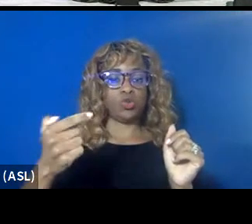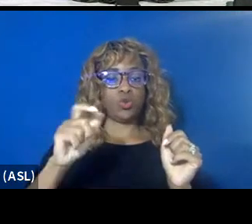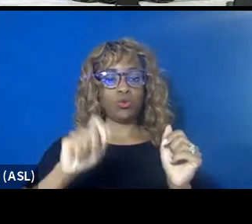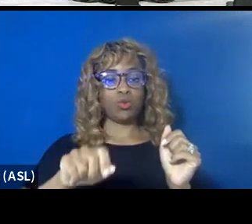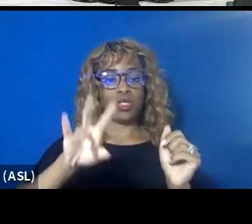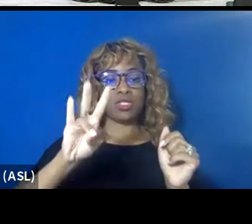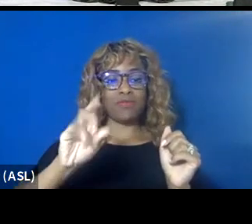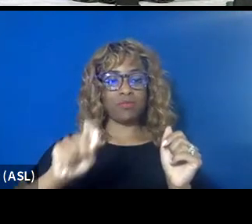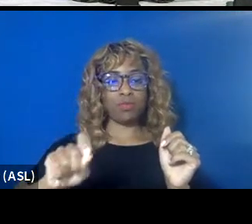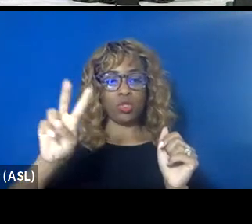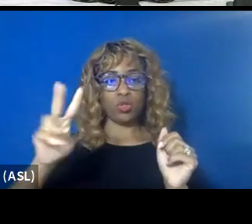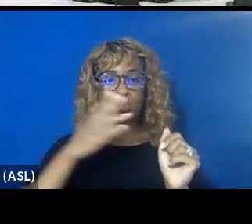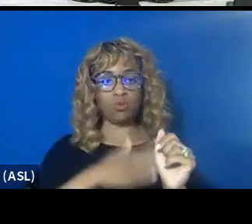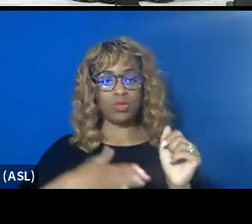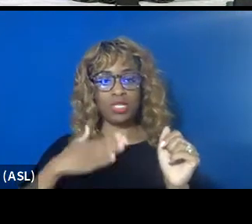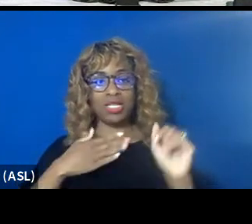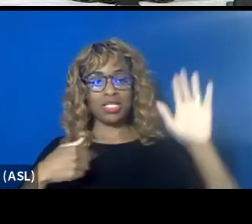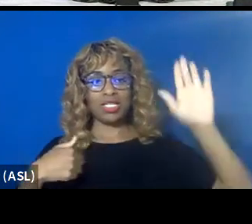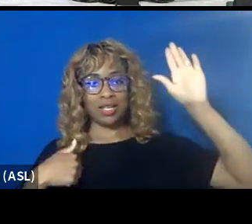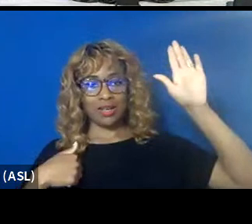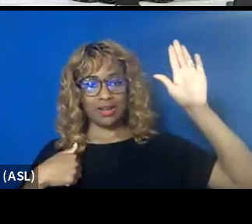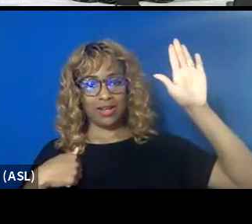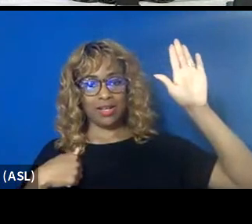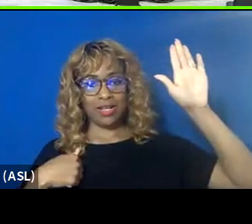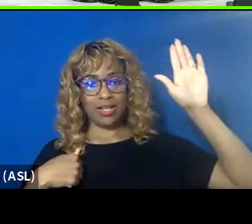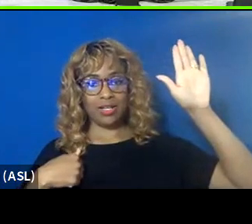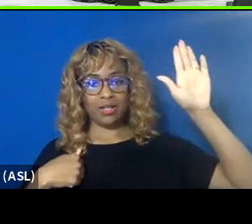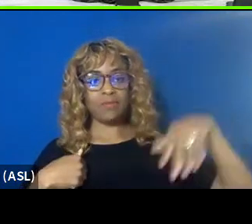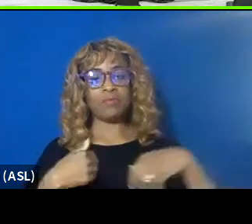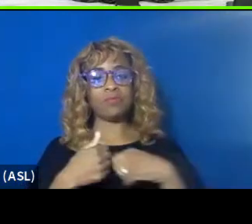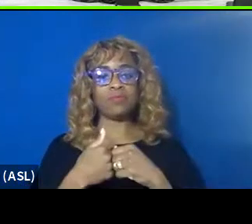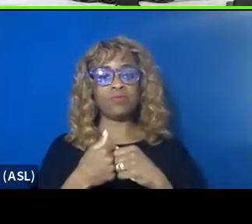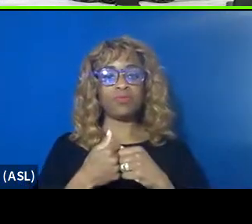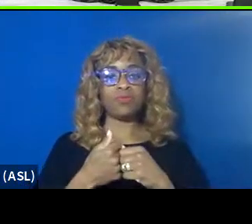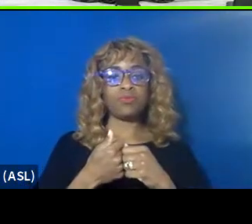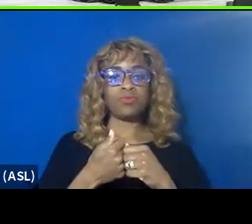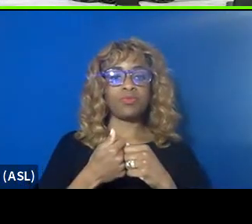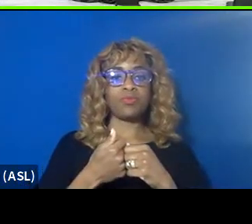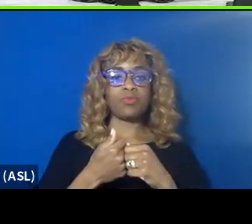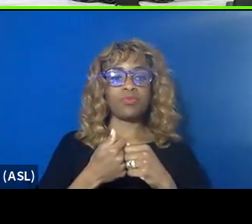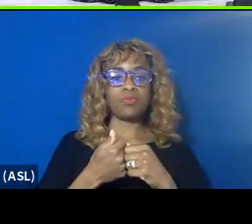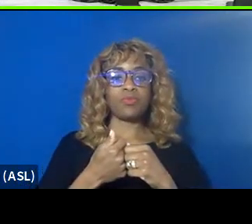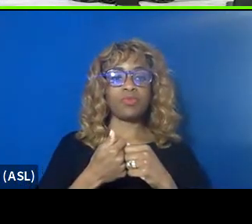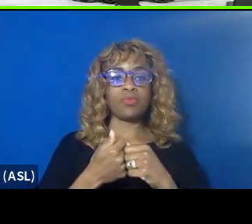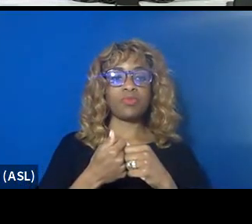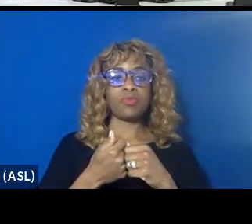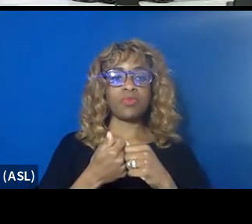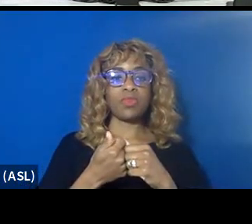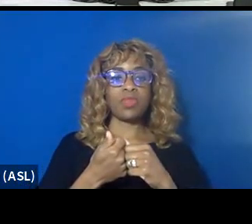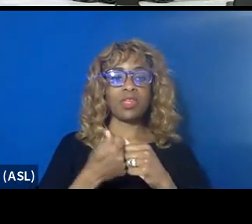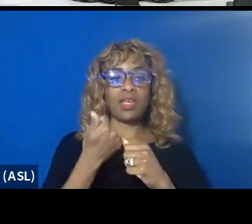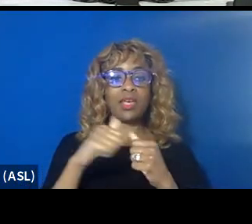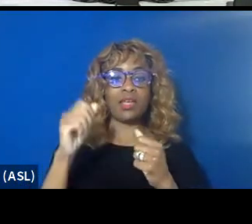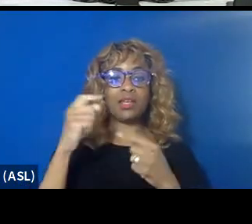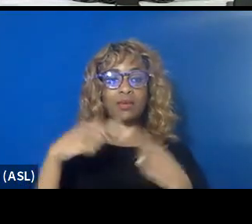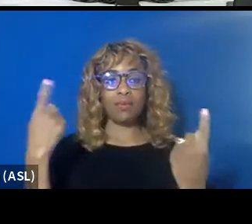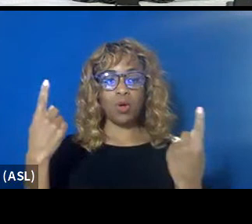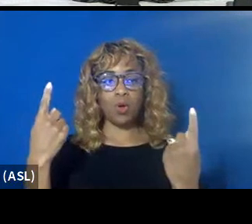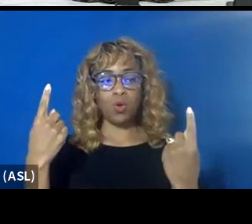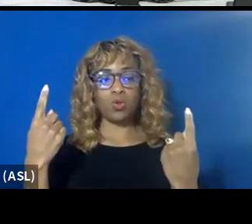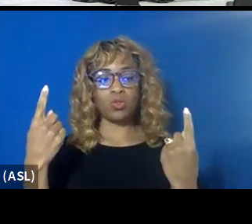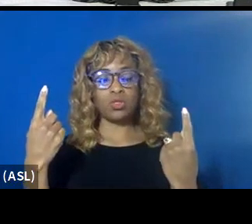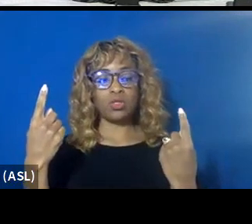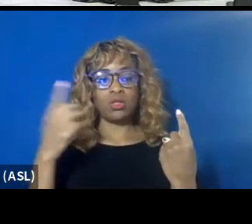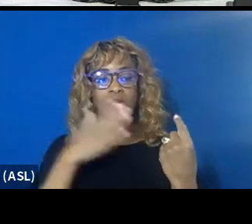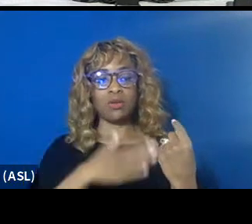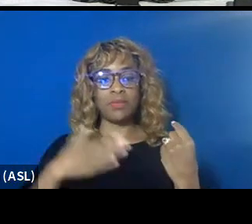2021.7.2, please raise your hand and say aye. Aye. Aye. All those opposed,